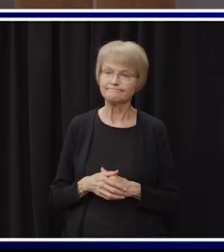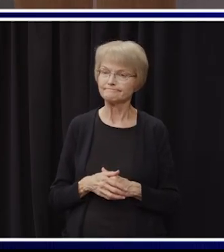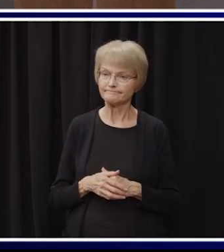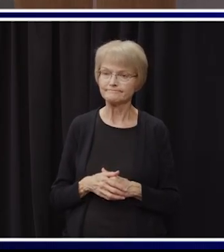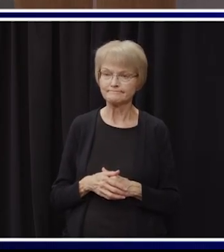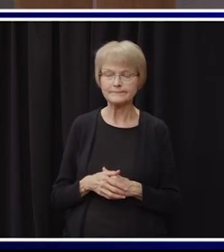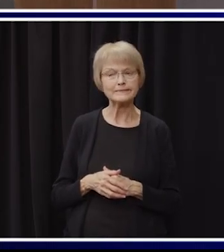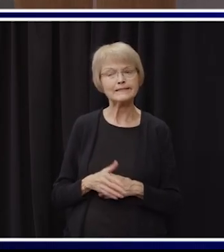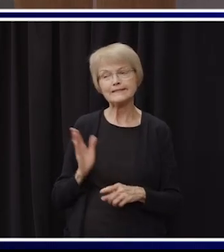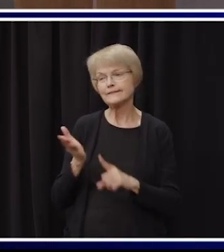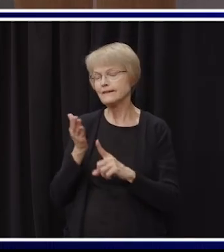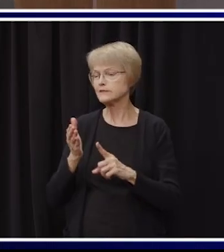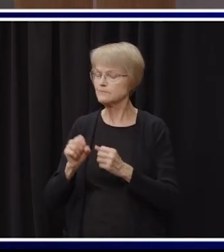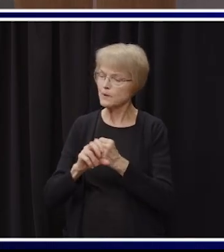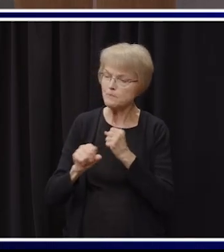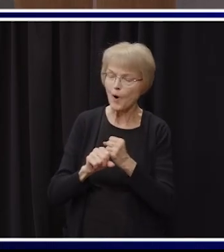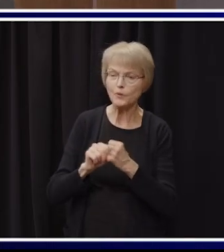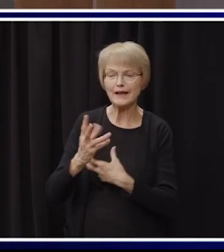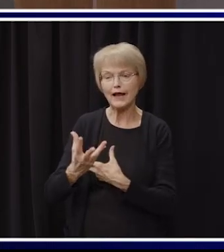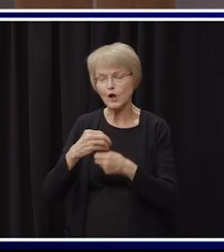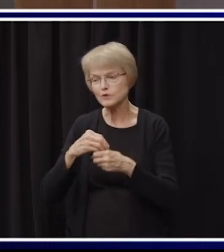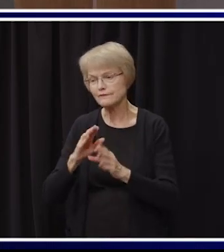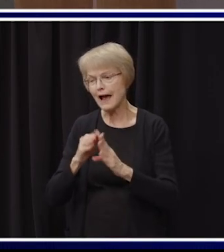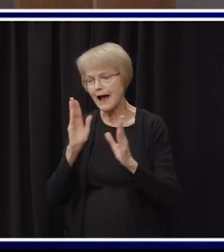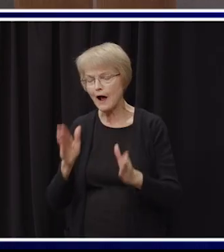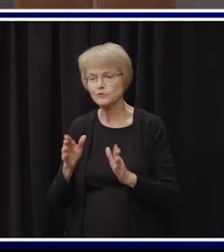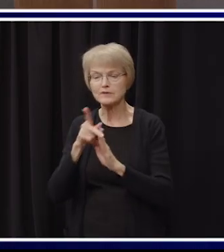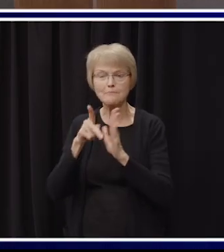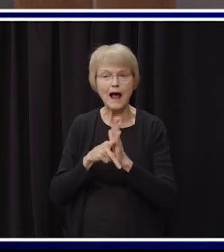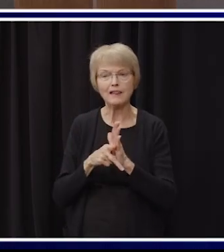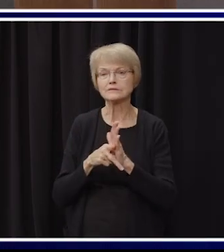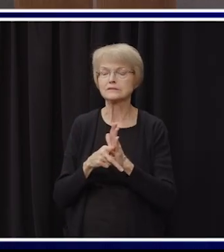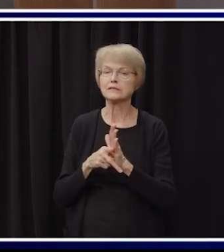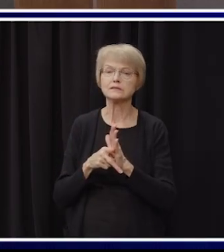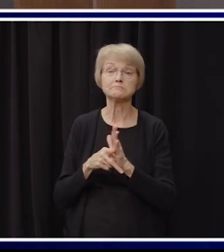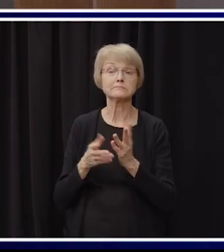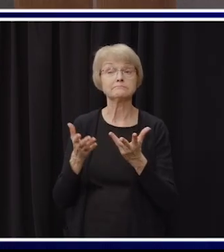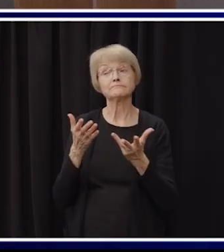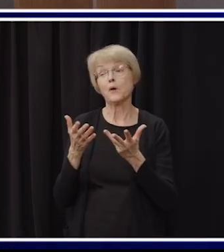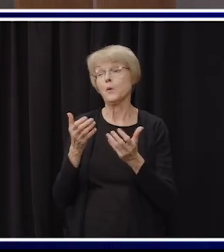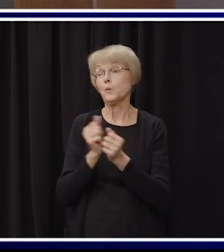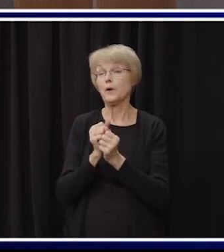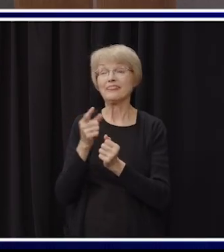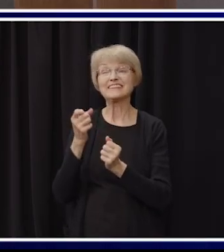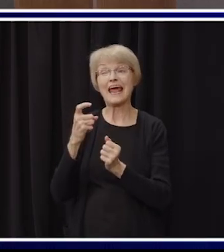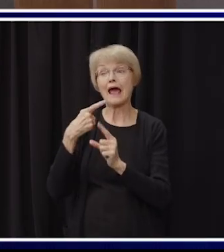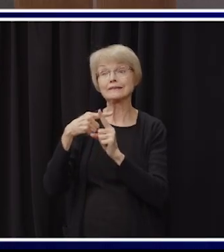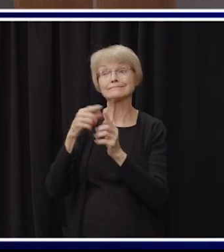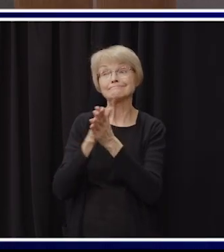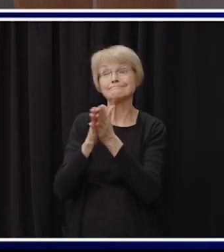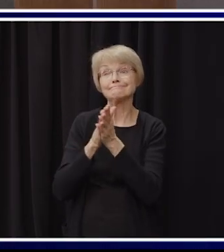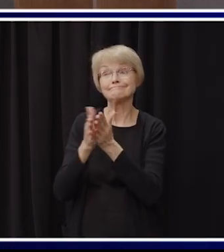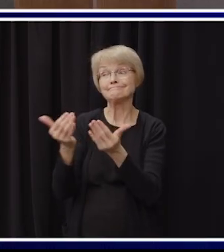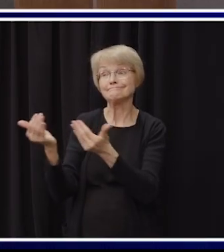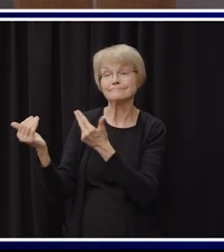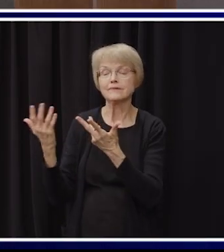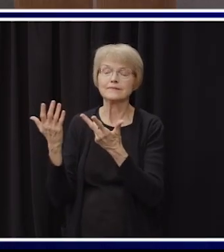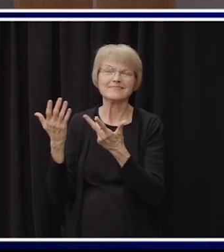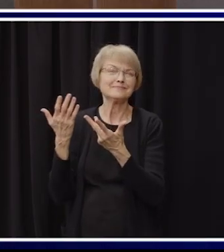get them to promote inclusive housing policies, maybe using tax incentives or some other idea.